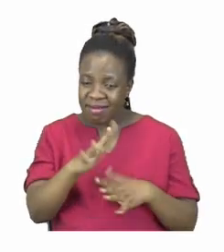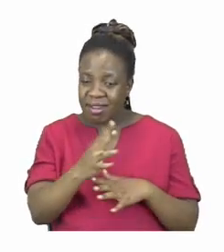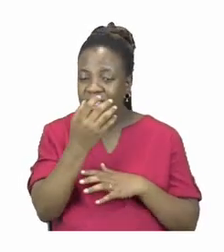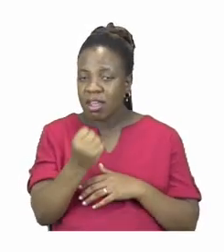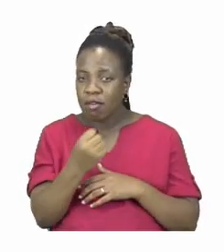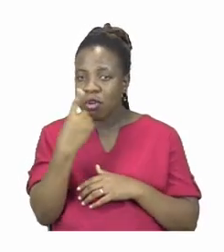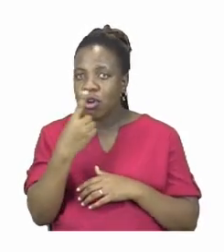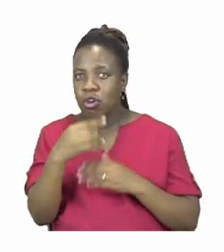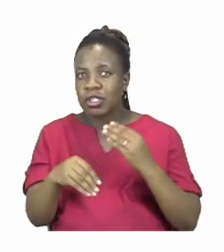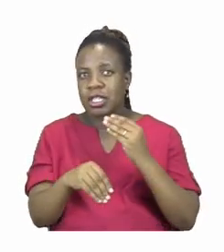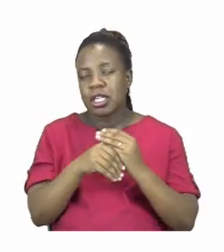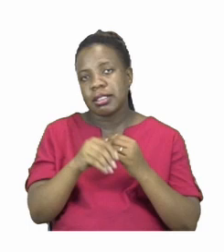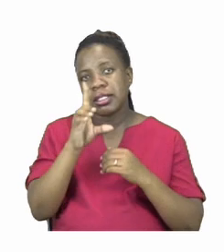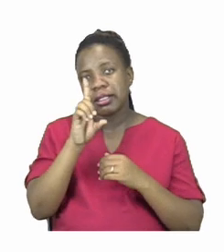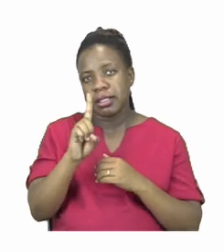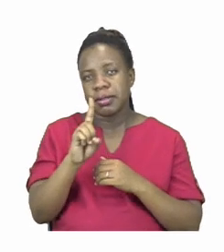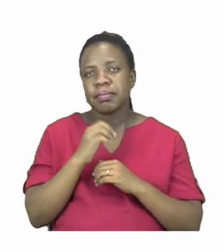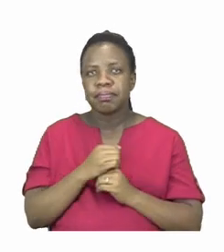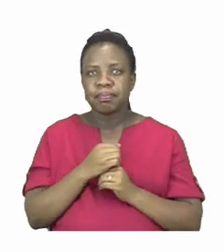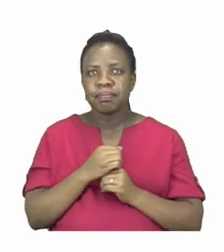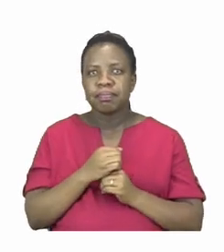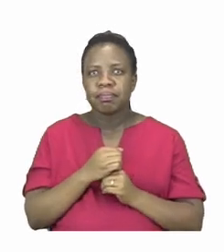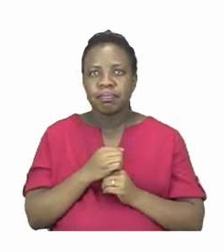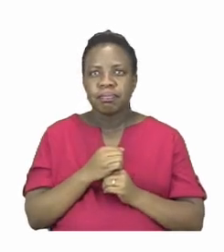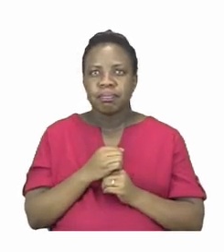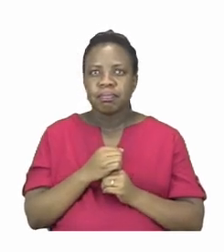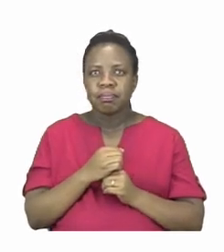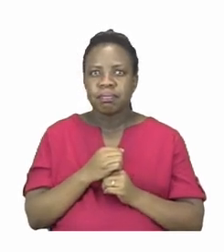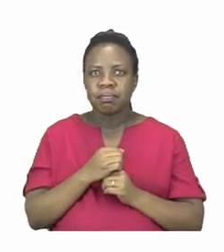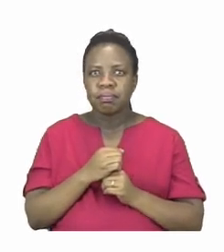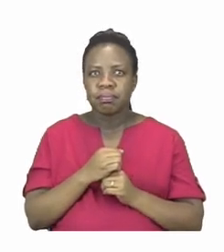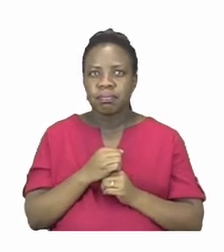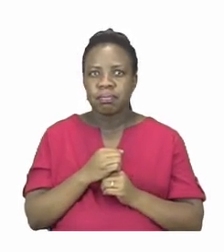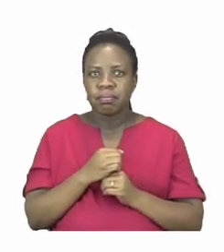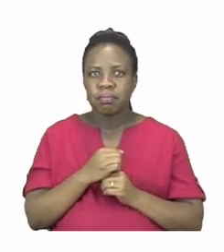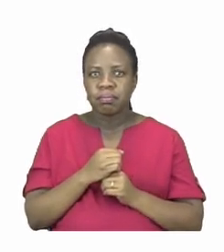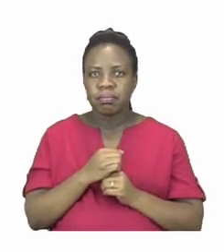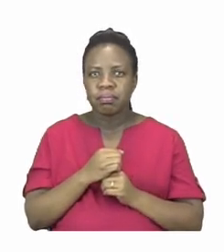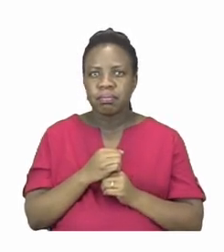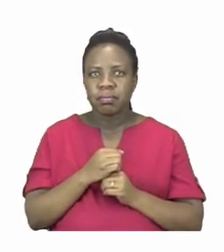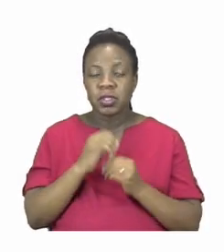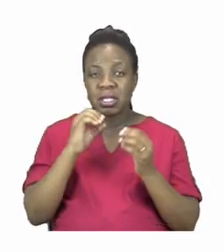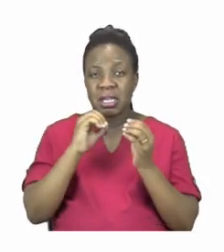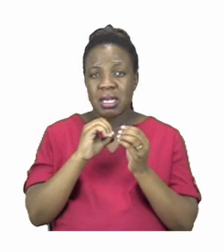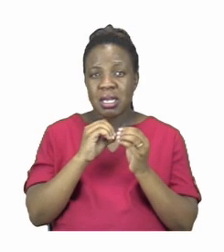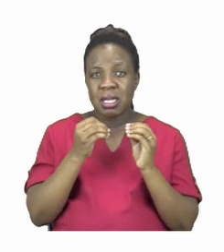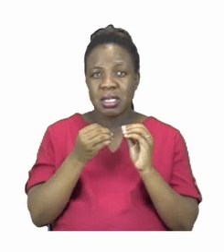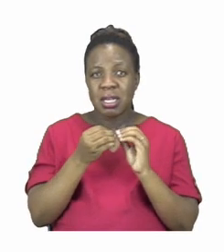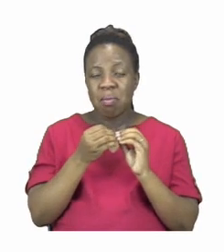for ED. You'll be able to do the first part of the exercise by yourself, knowing these